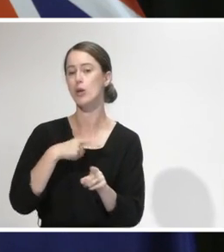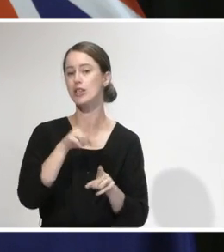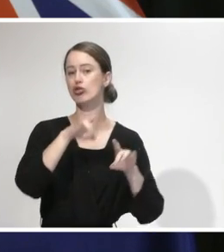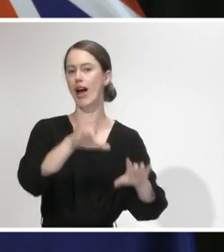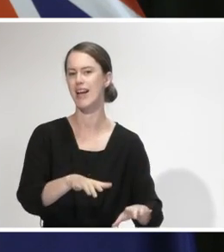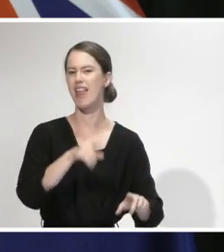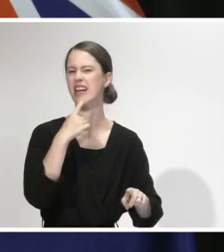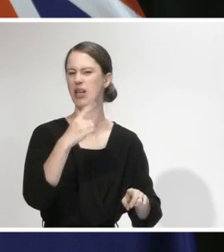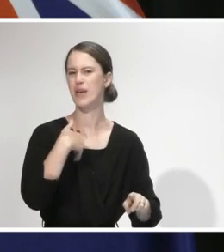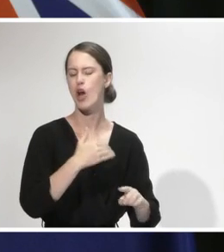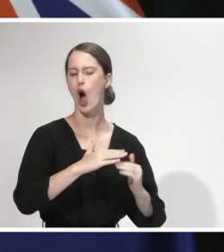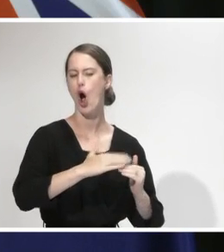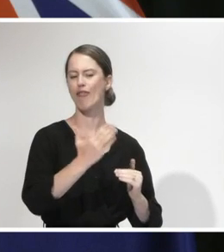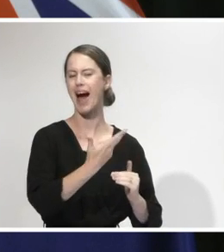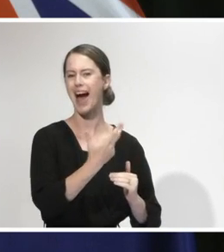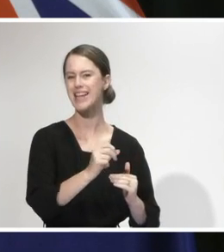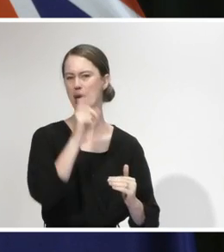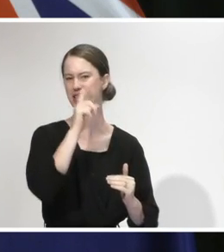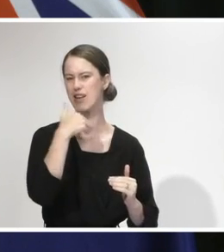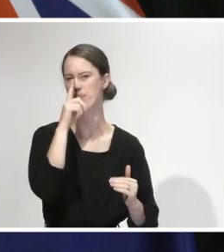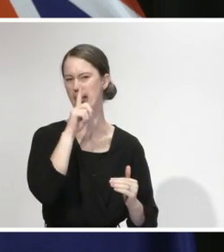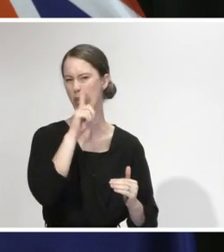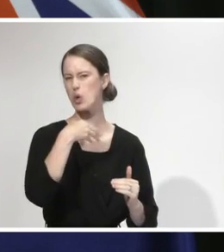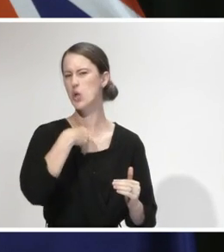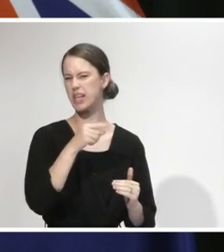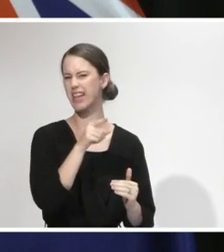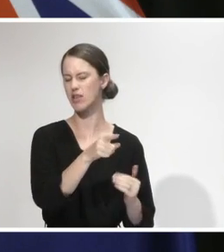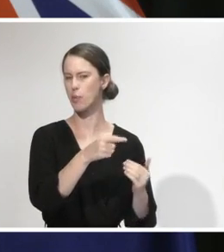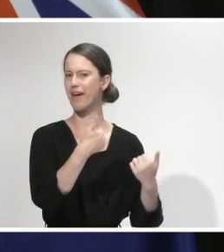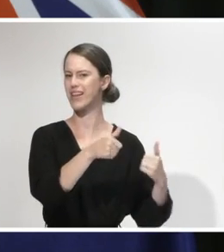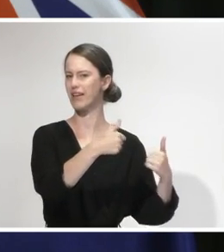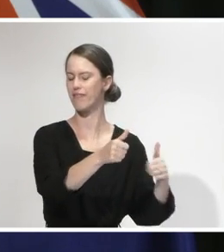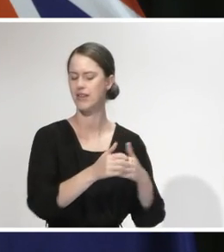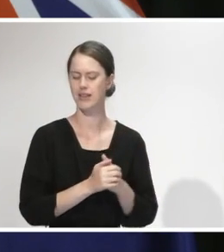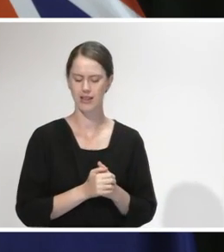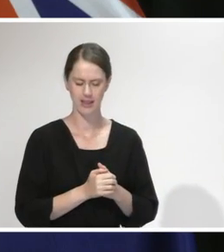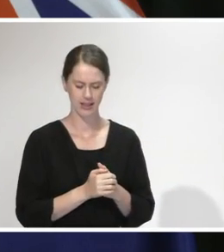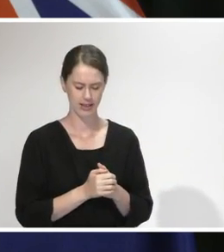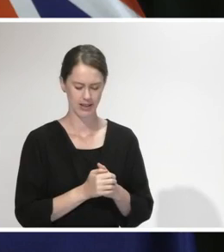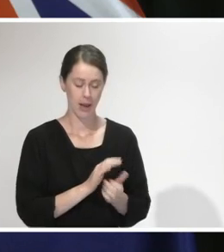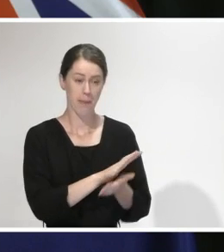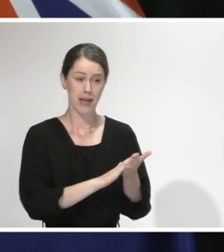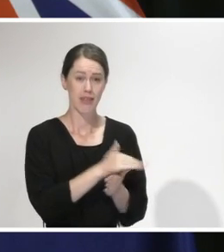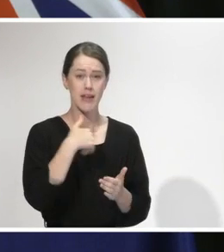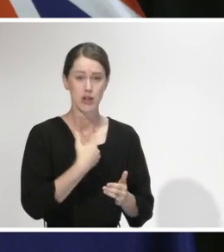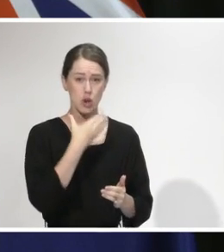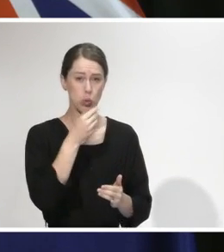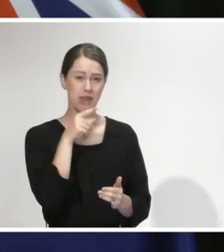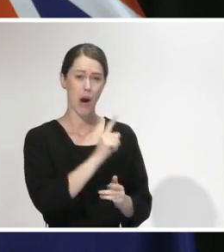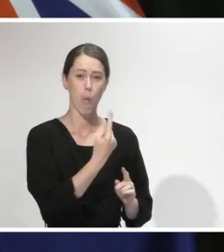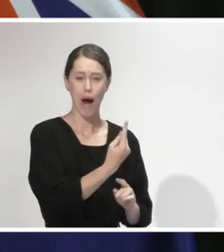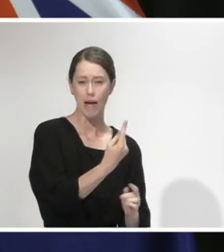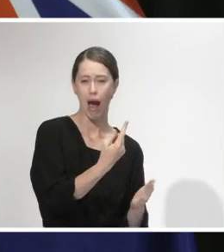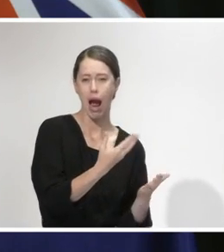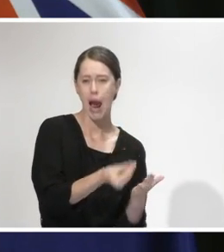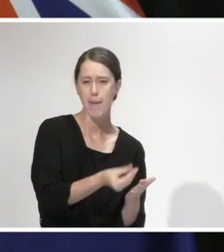over 80% of people using that technology. Now, that doesn't mean necessarily they need to be using a single app, but